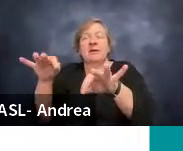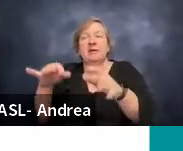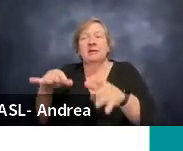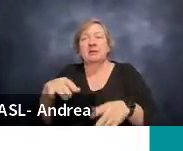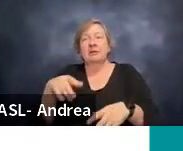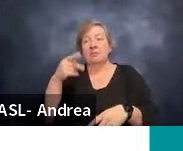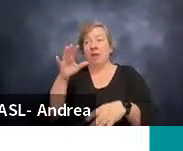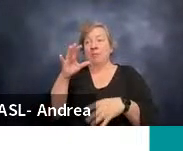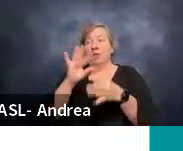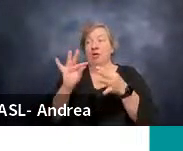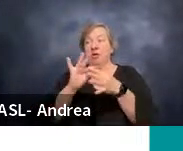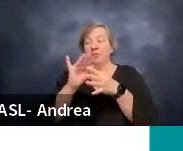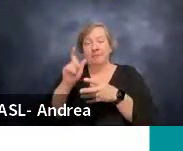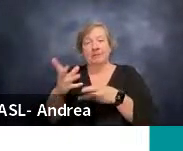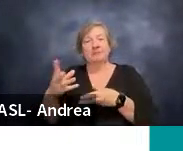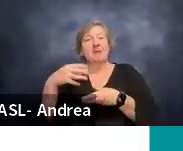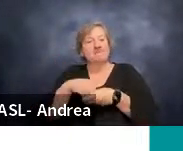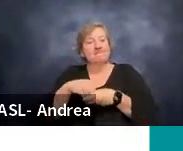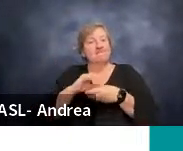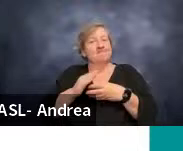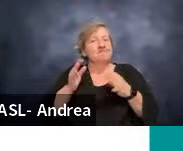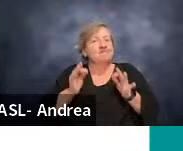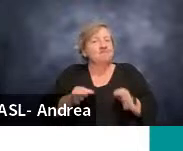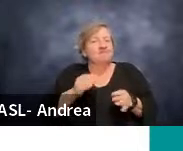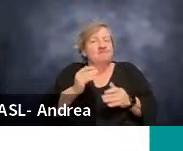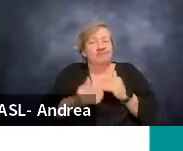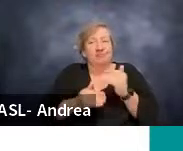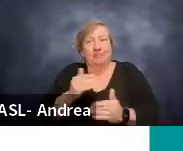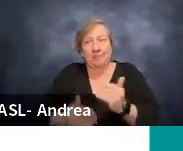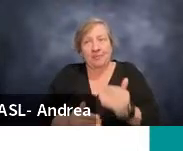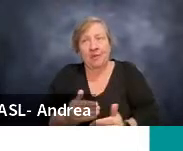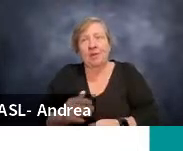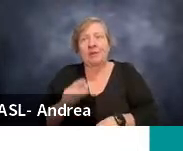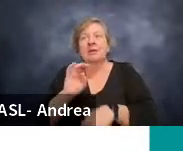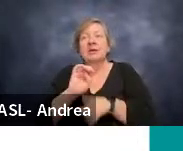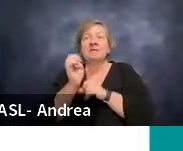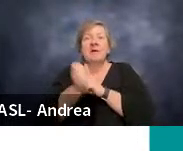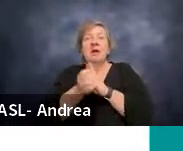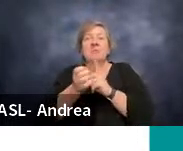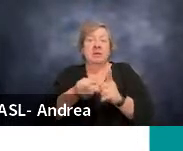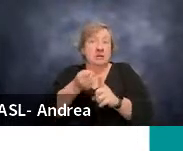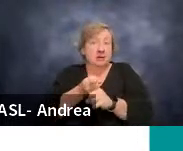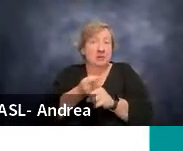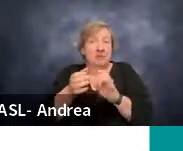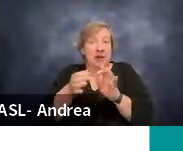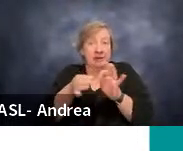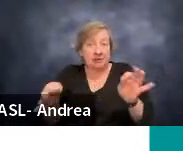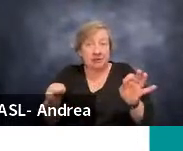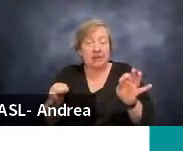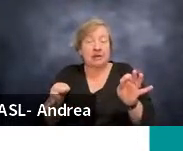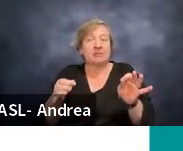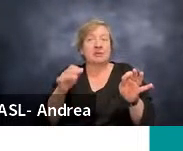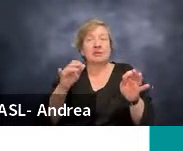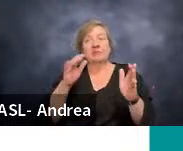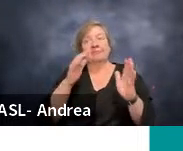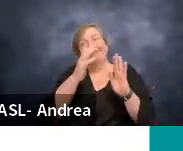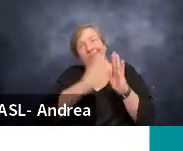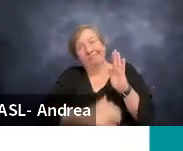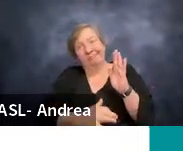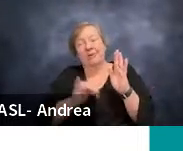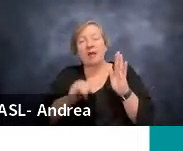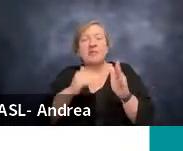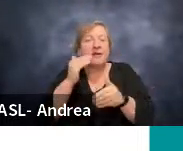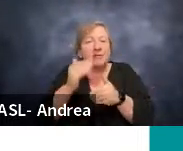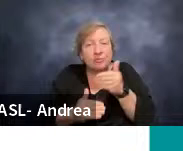as part of their decision-making process. The environmental impact statement process is designed